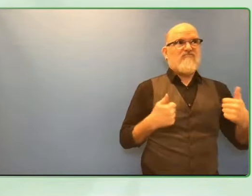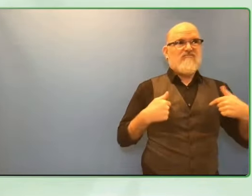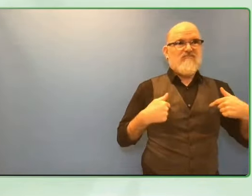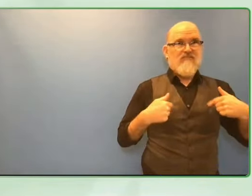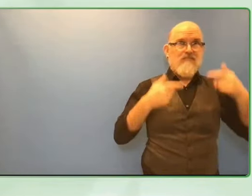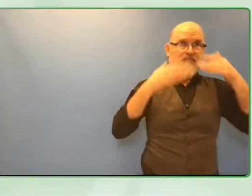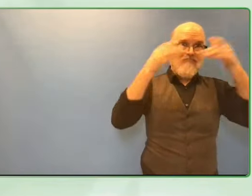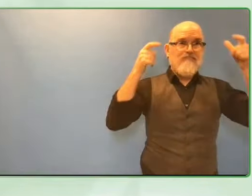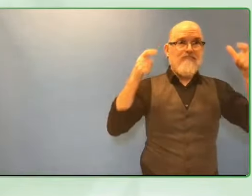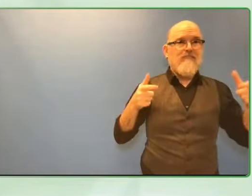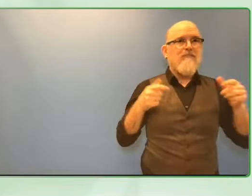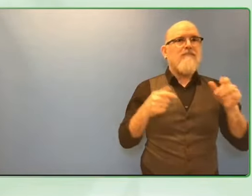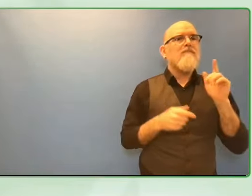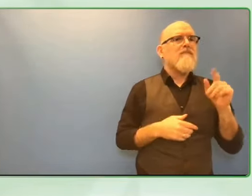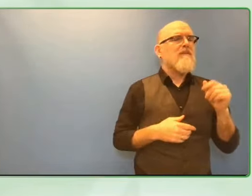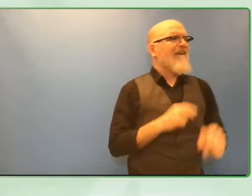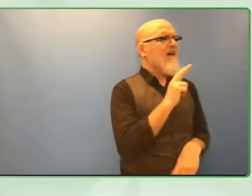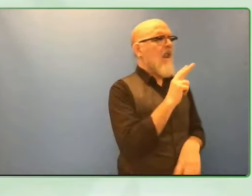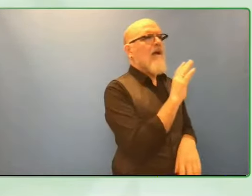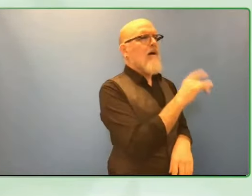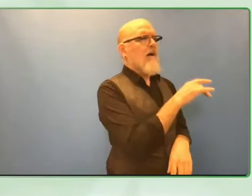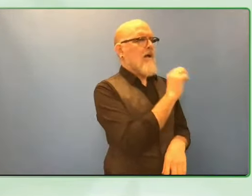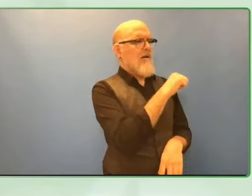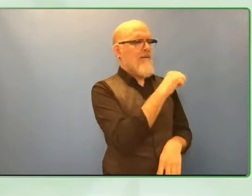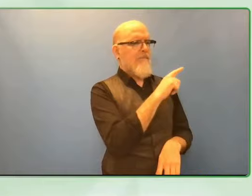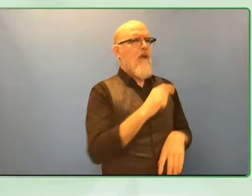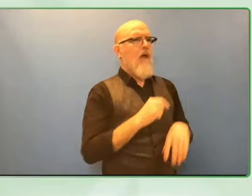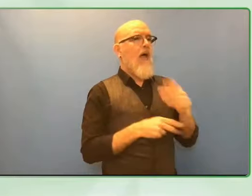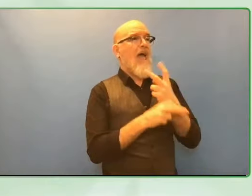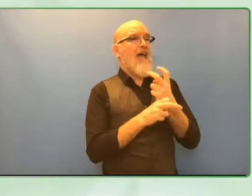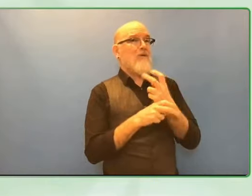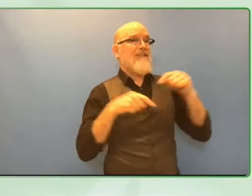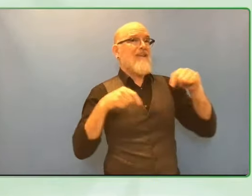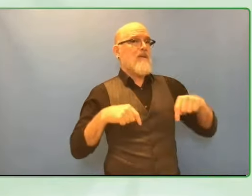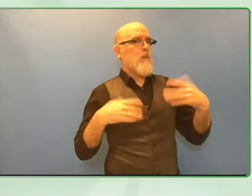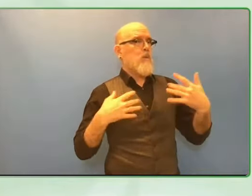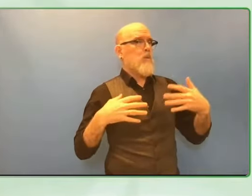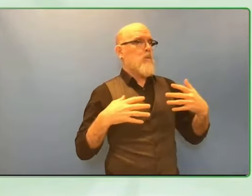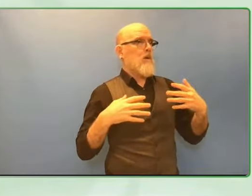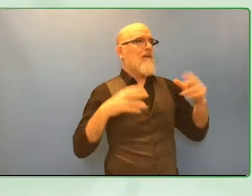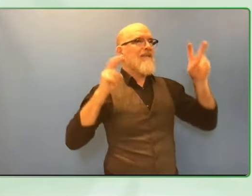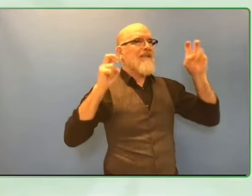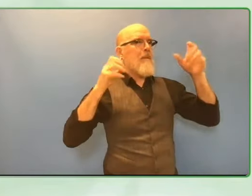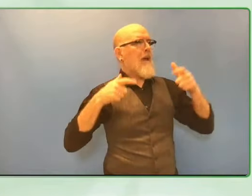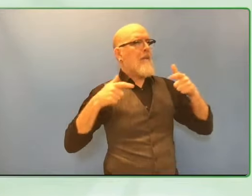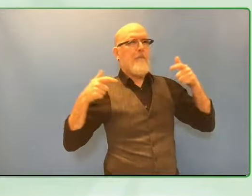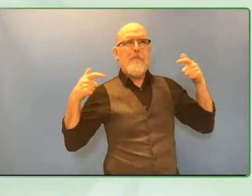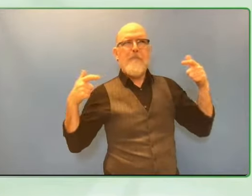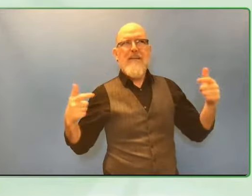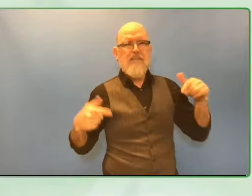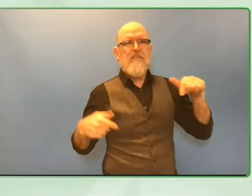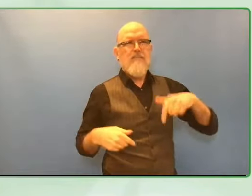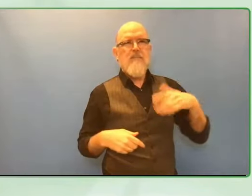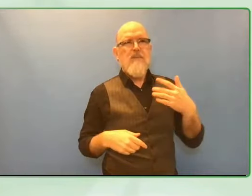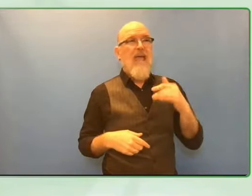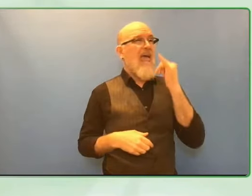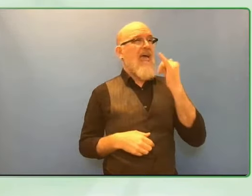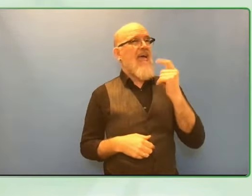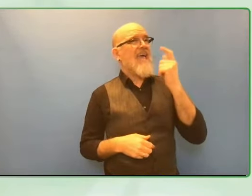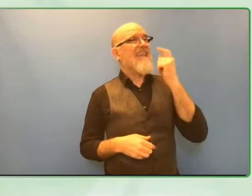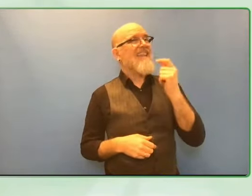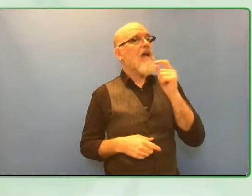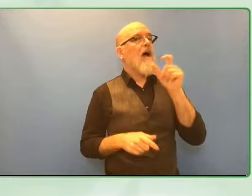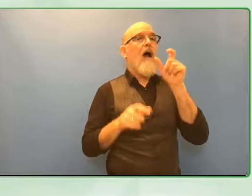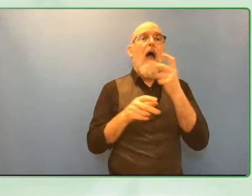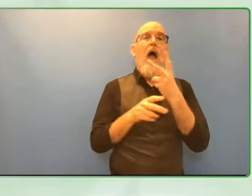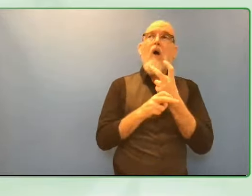world issue, there is a significant shortage of IT professionals on the market, and the